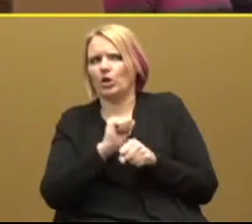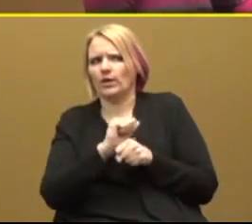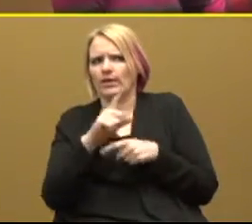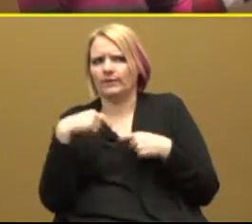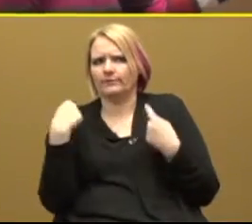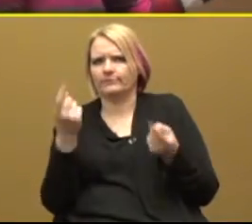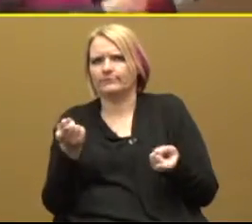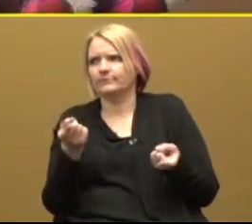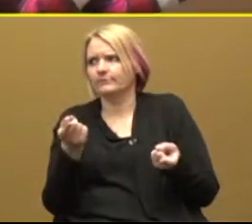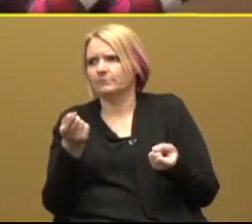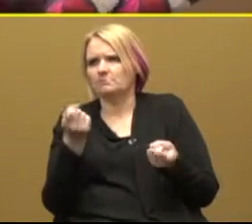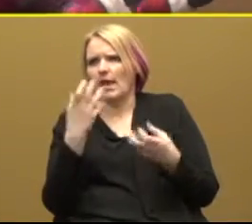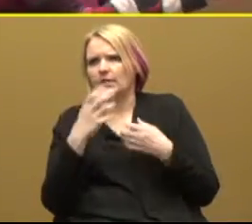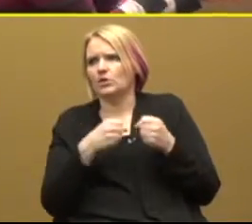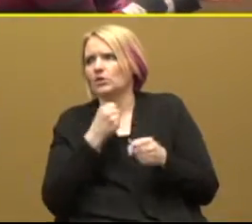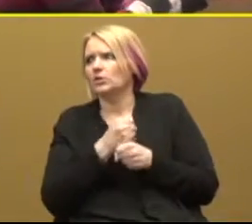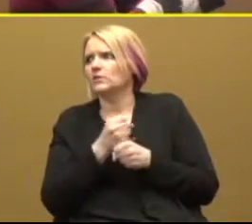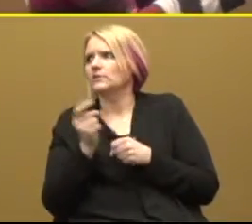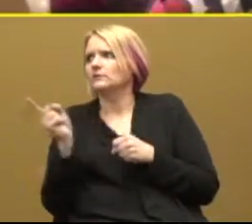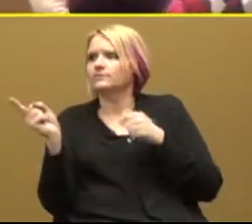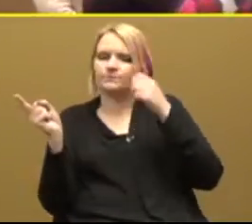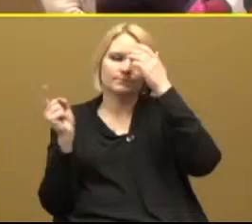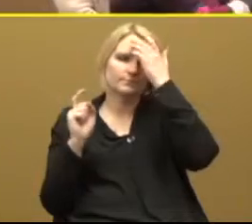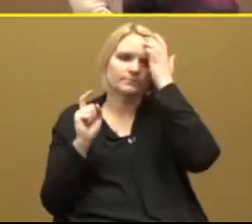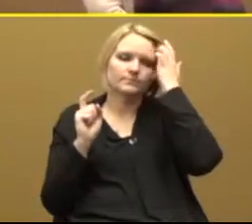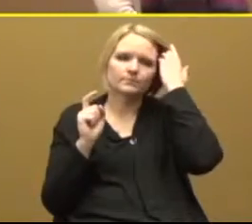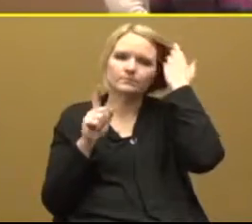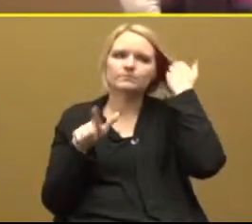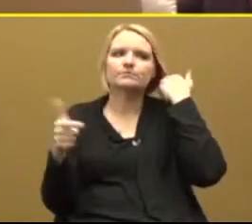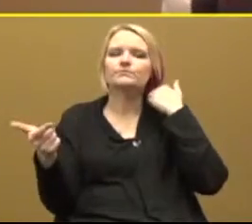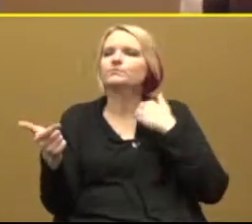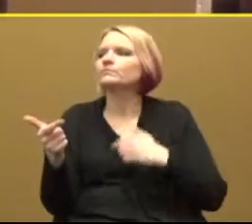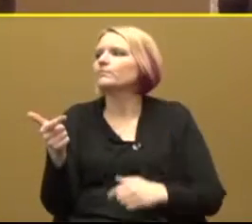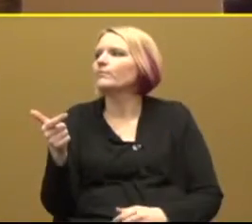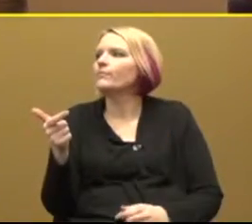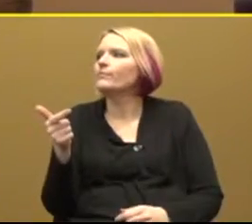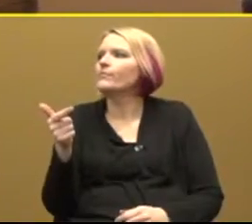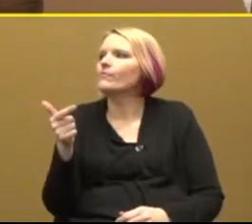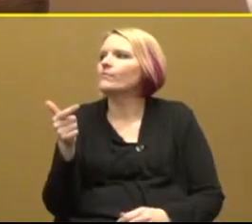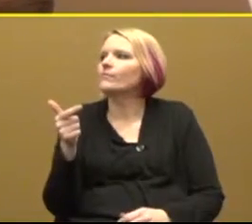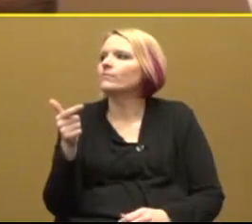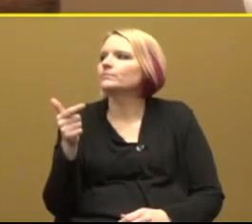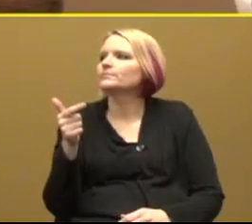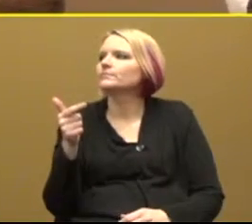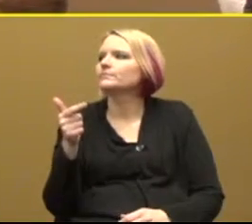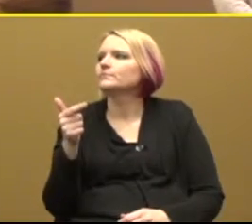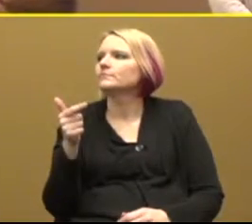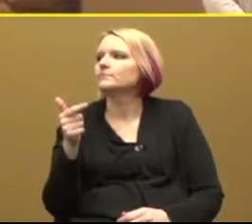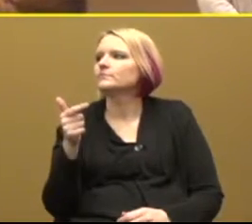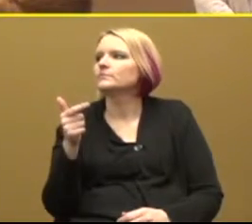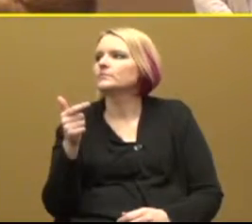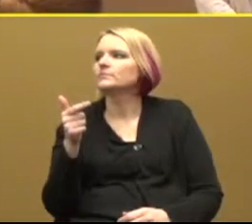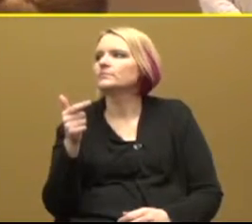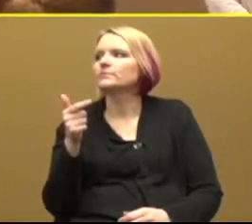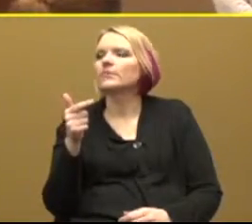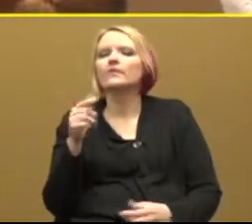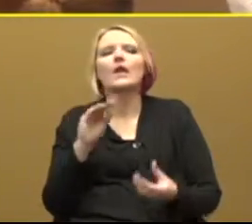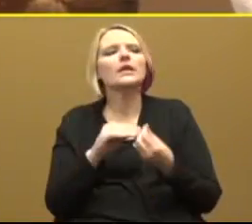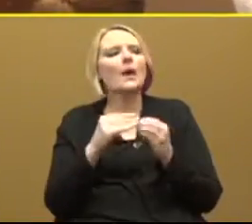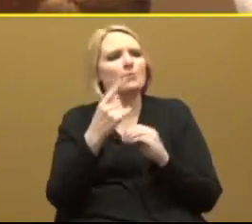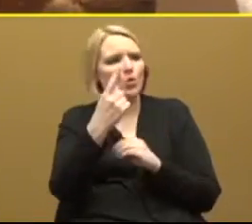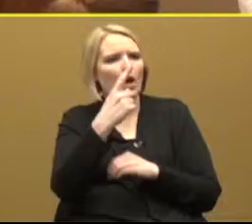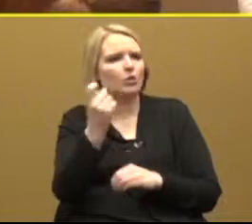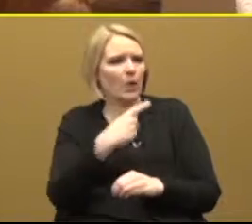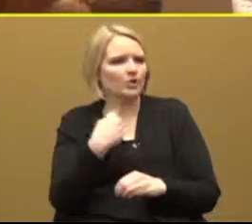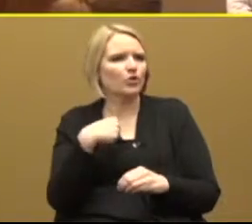see your thingy. years and years. I don't know which one it is. I think it's this one. I don't know. So this is the #1 question